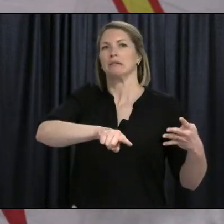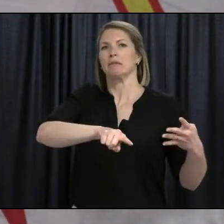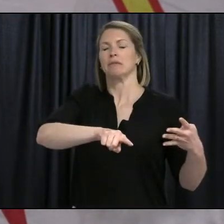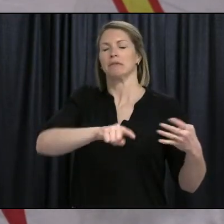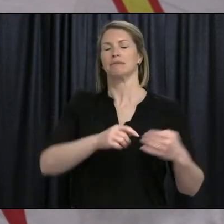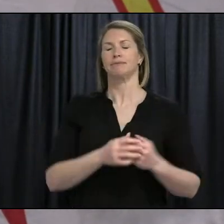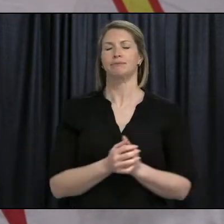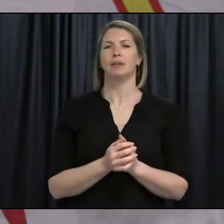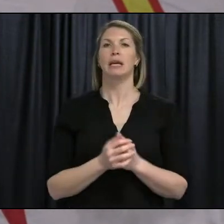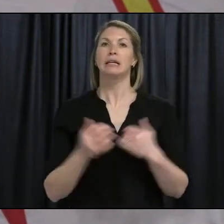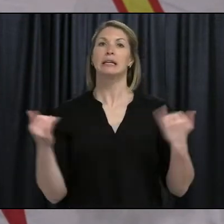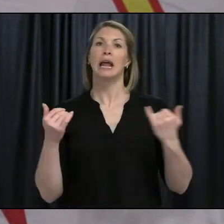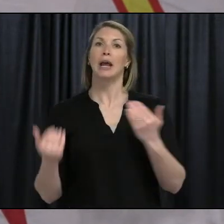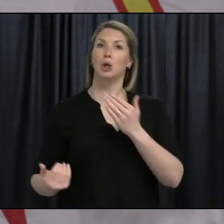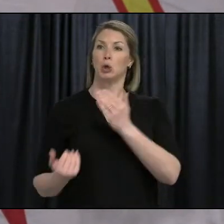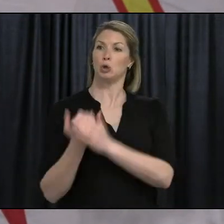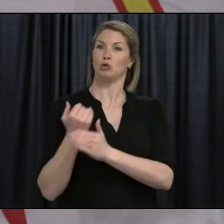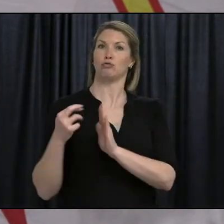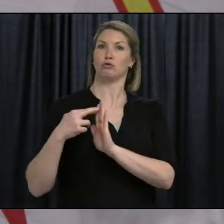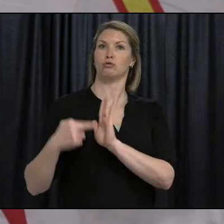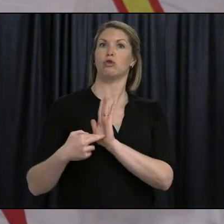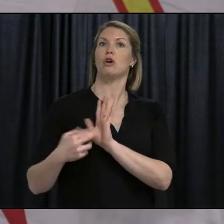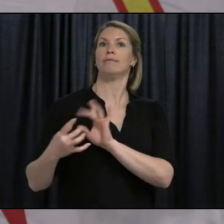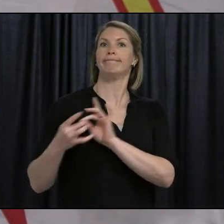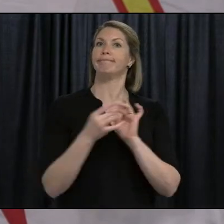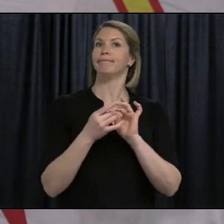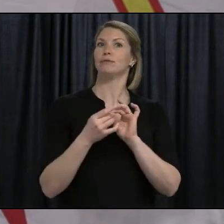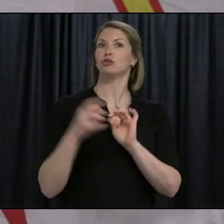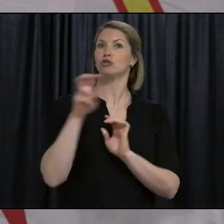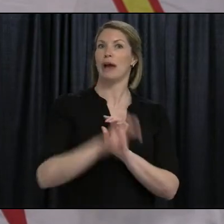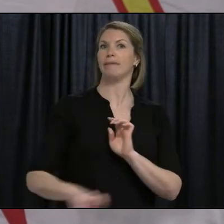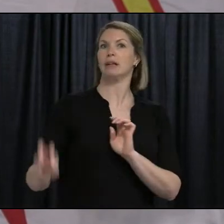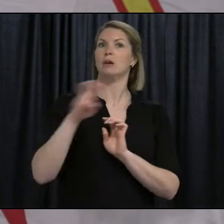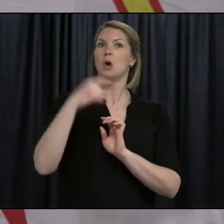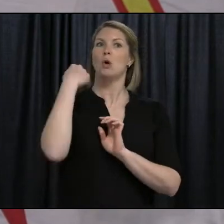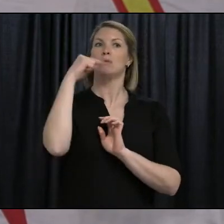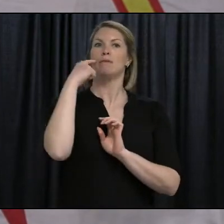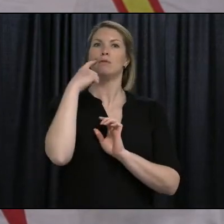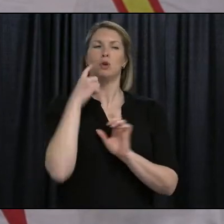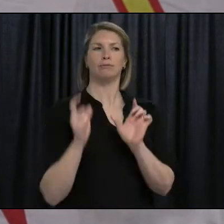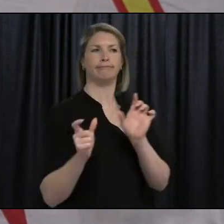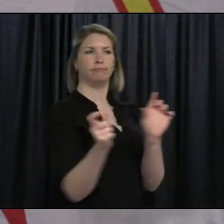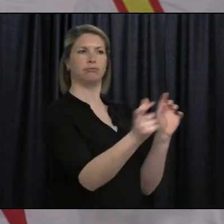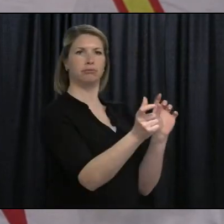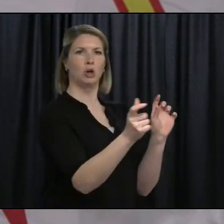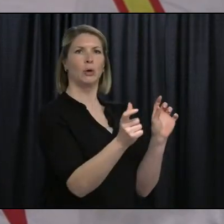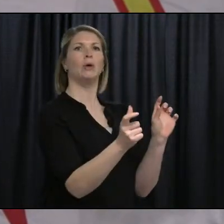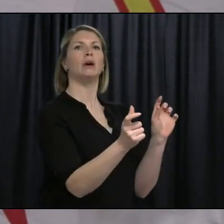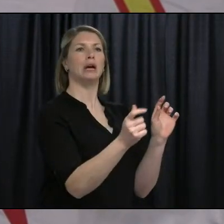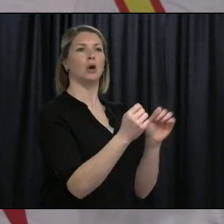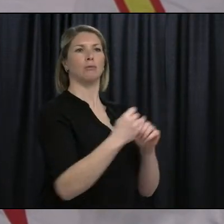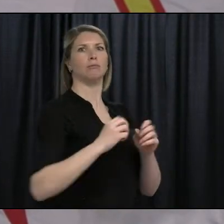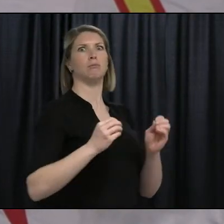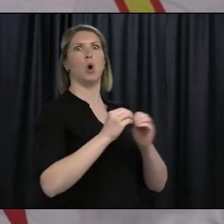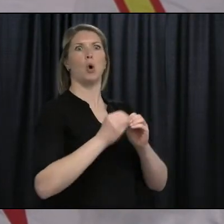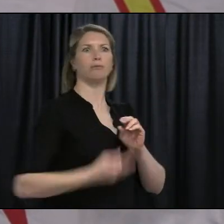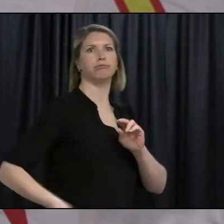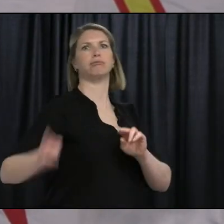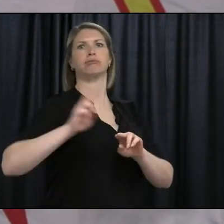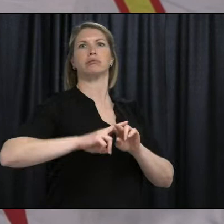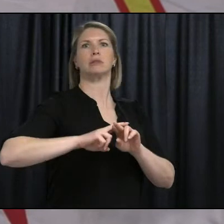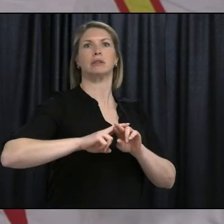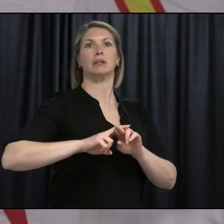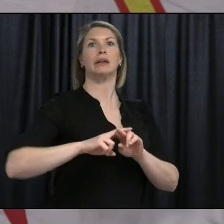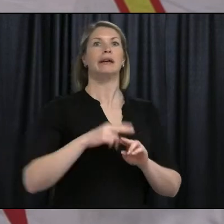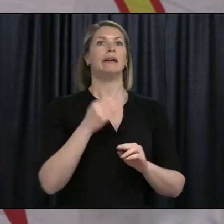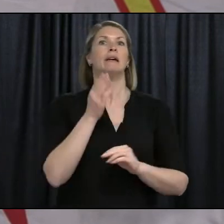requirements for travelers to improve surveillance and further reduce the risk of COVID-19 spread. Effective 12:01